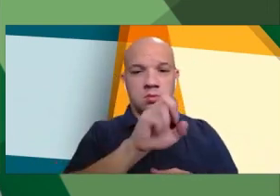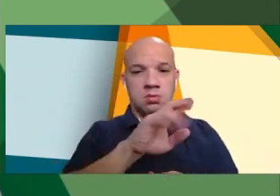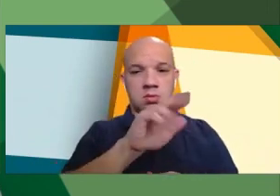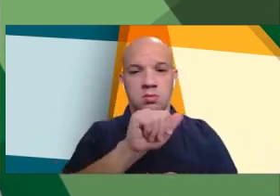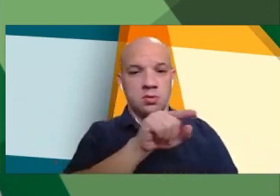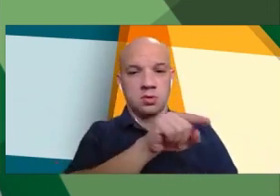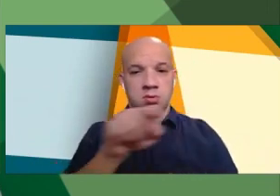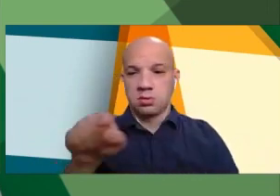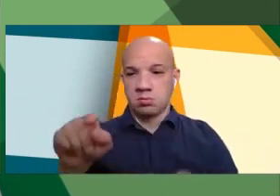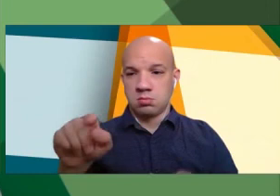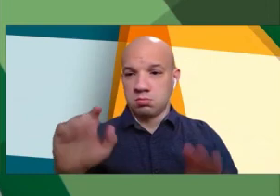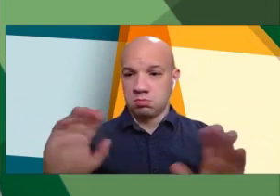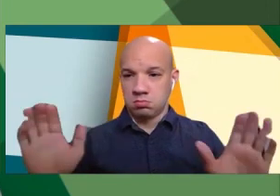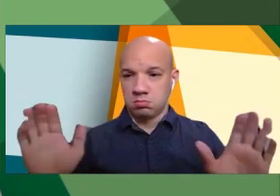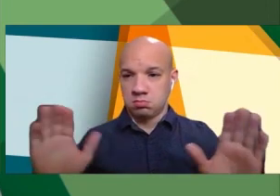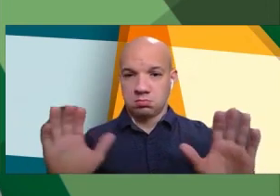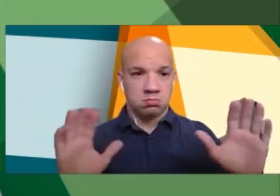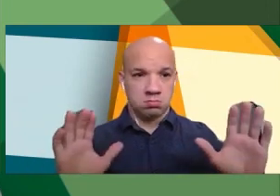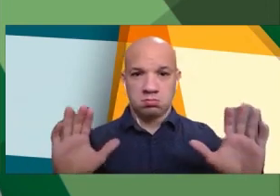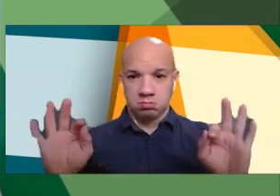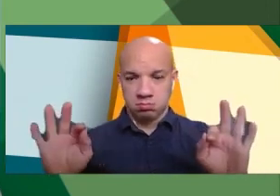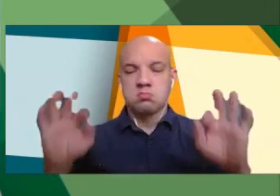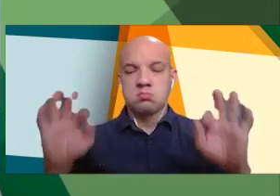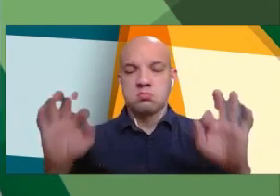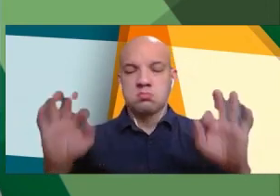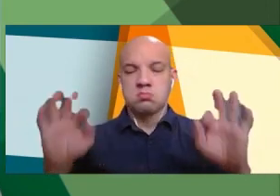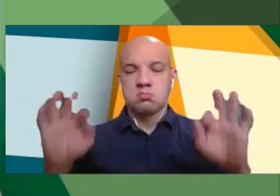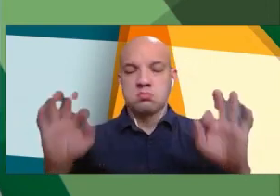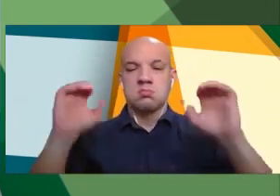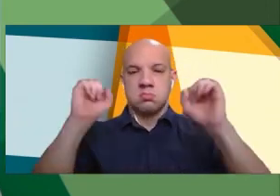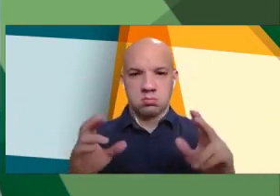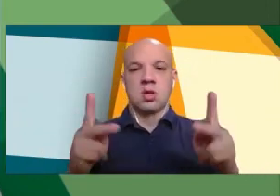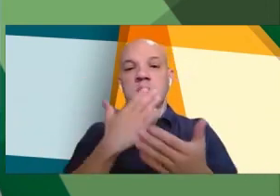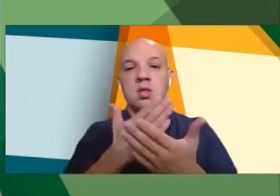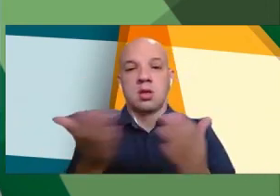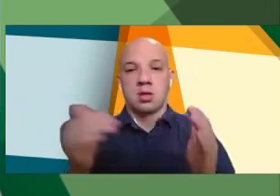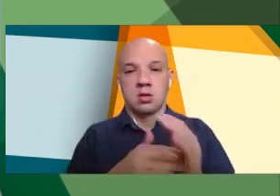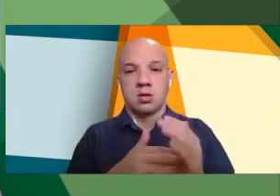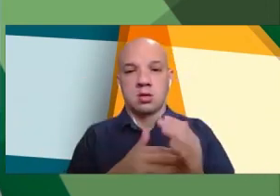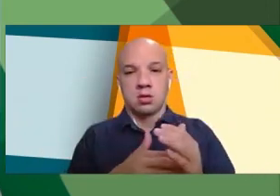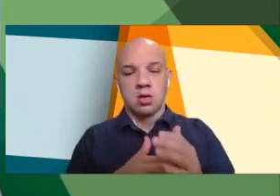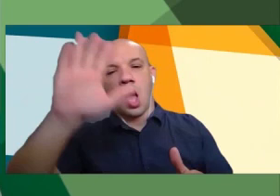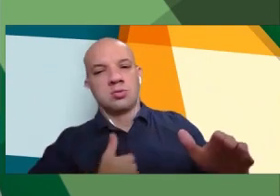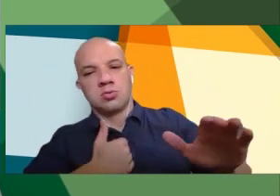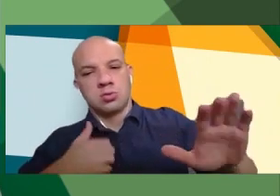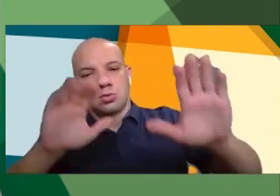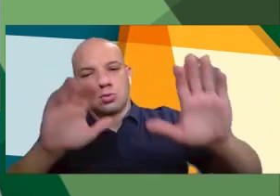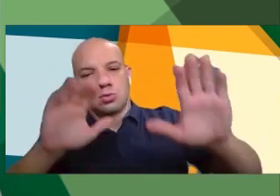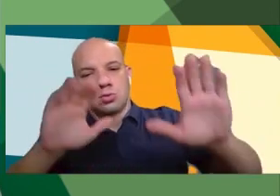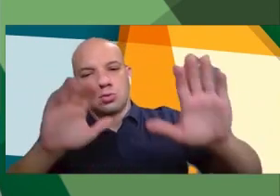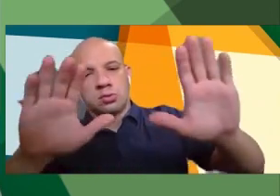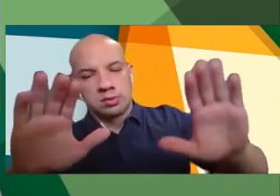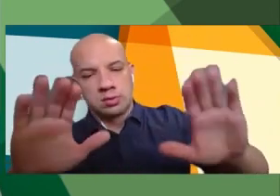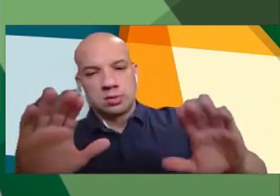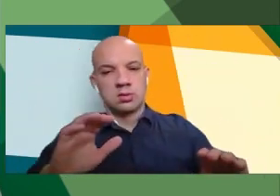No? So we thank you again. Sorry, Yeah. William, I was in mute. Just to say thank you to